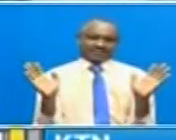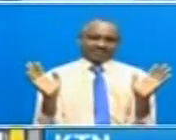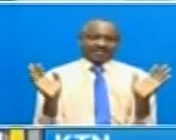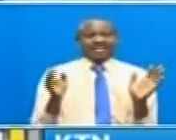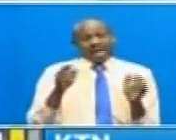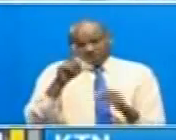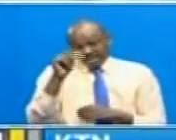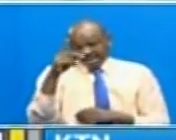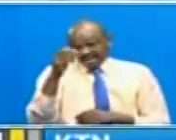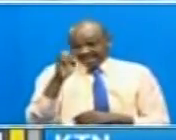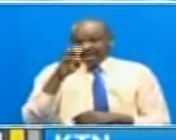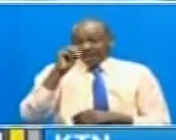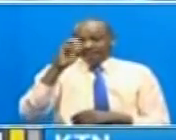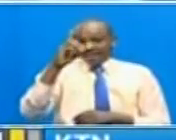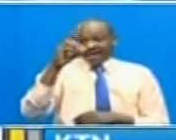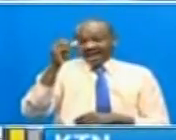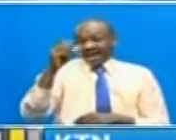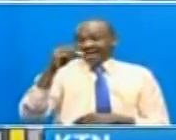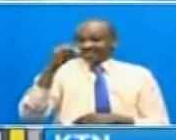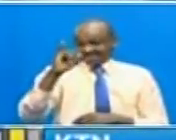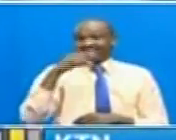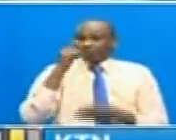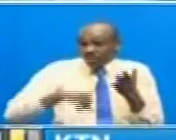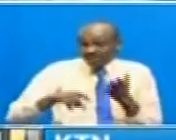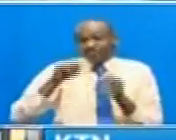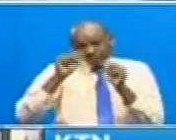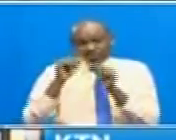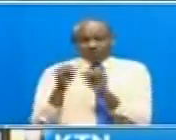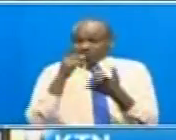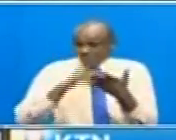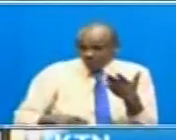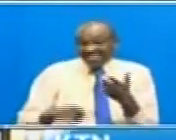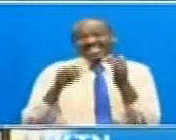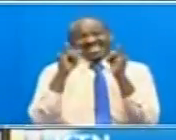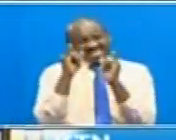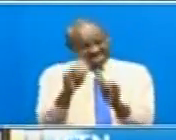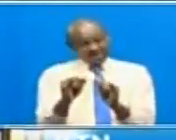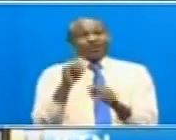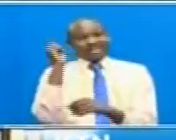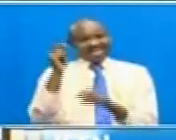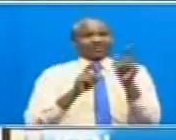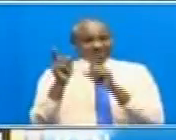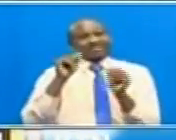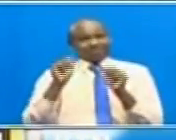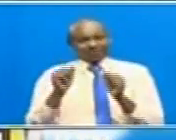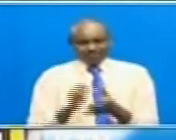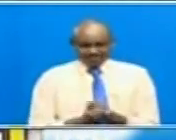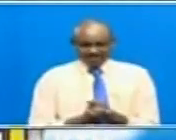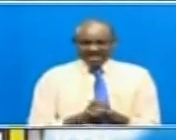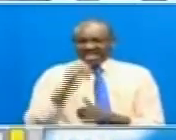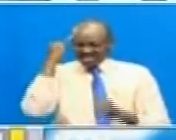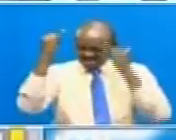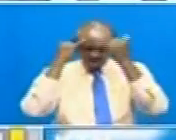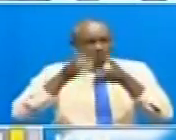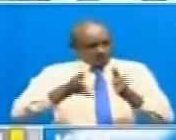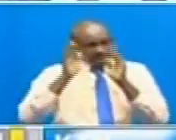Lake Magadi Adventures, the timing is all but right to introducing something new to the Kenyan tourism sector. It is an innovative way